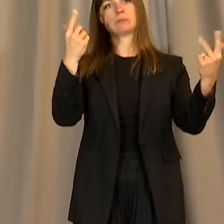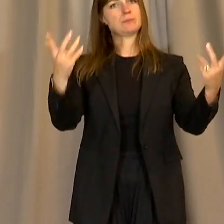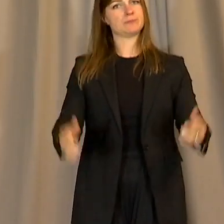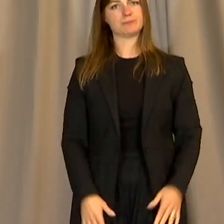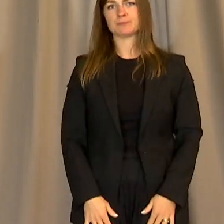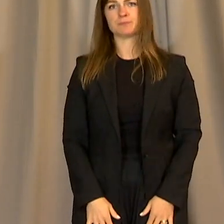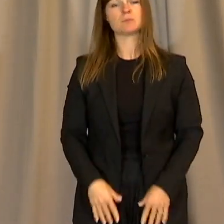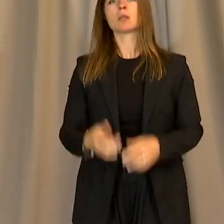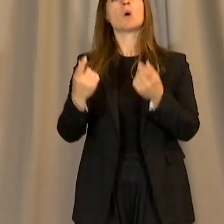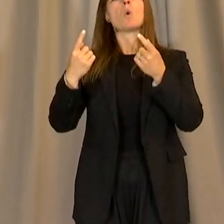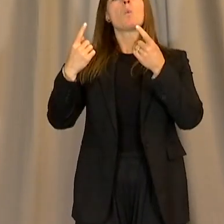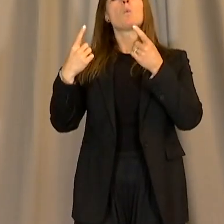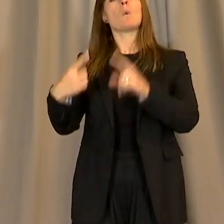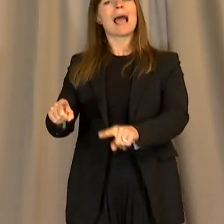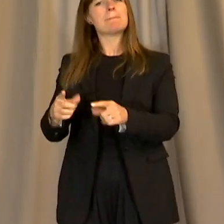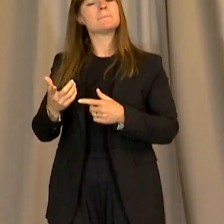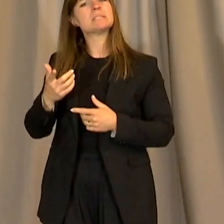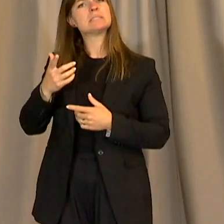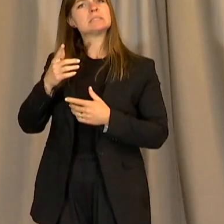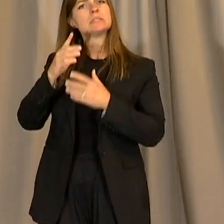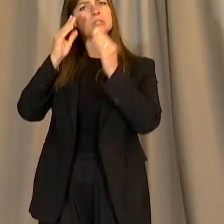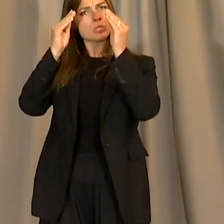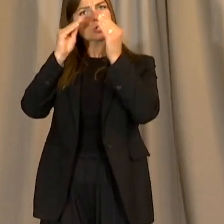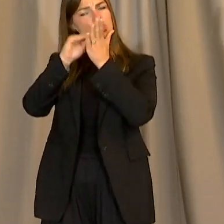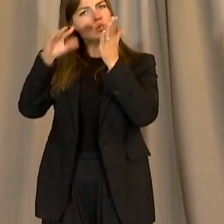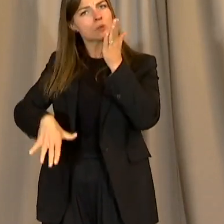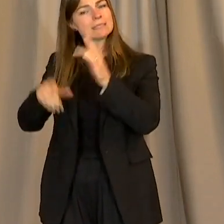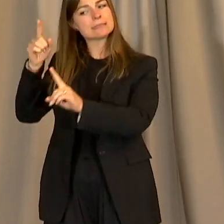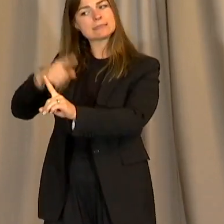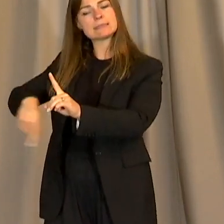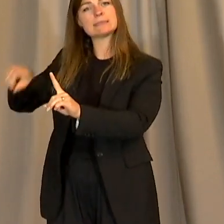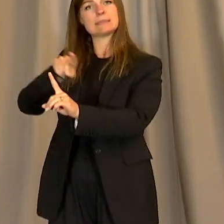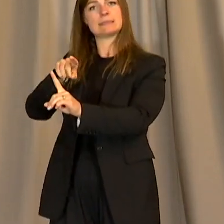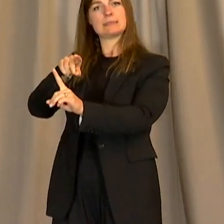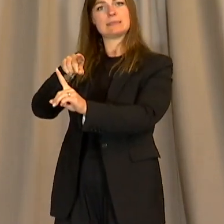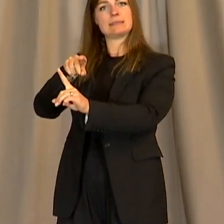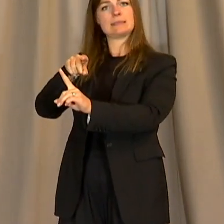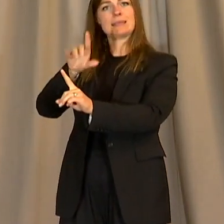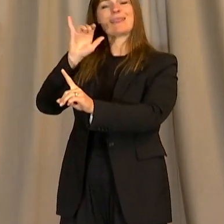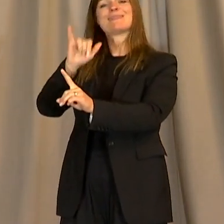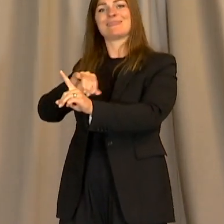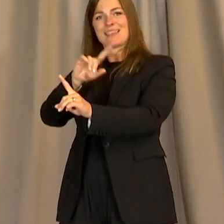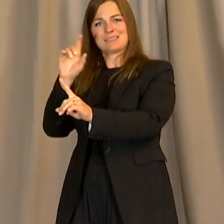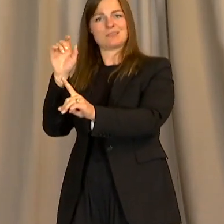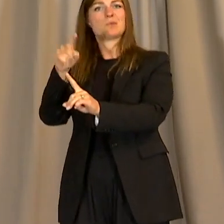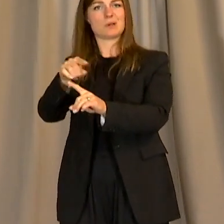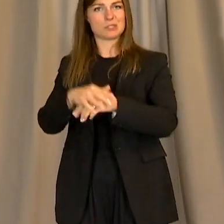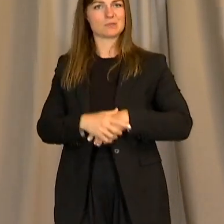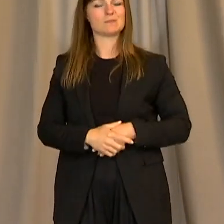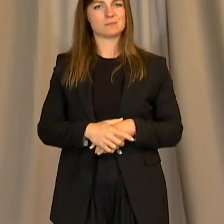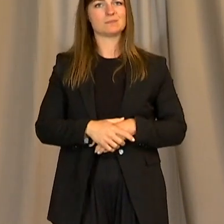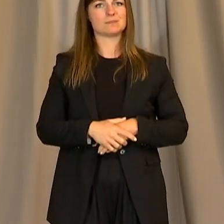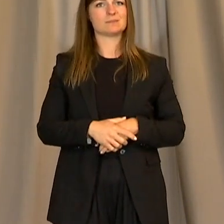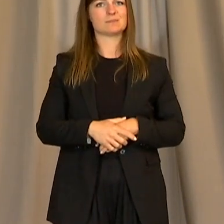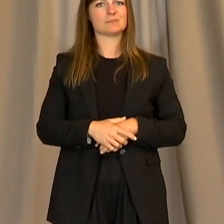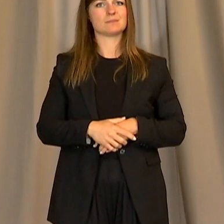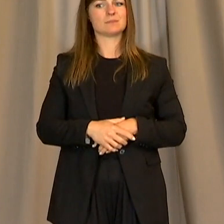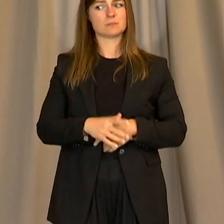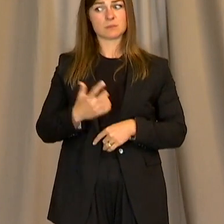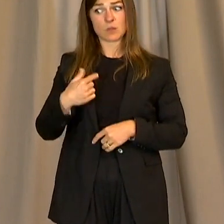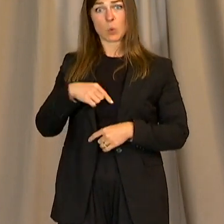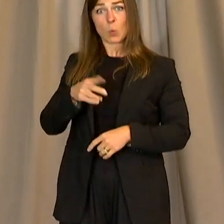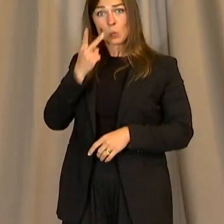What happens to the students? And that's a good question. We see what